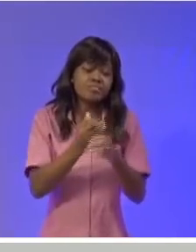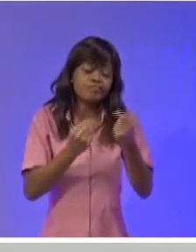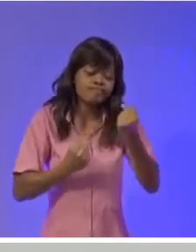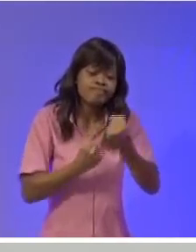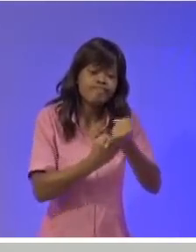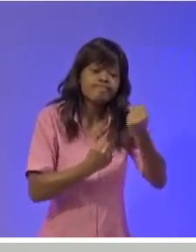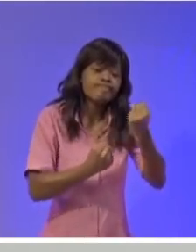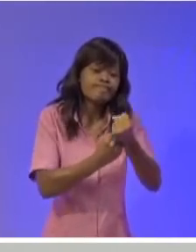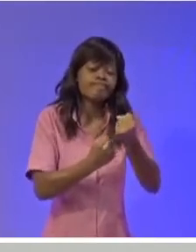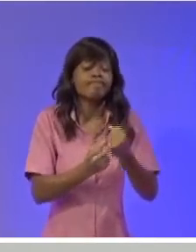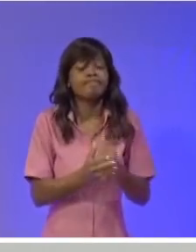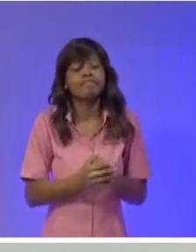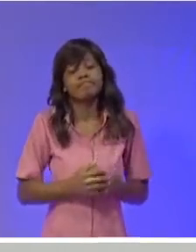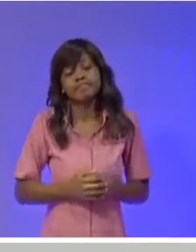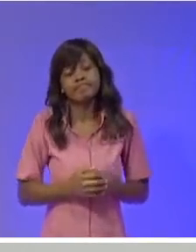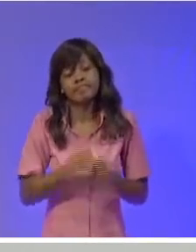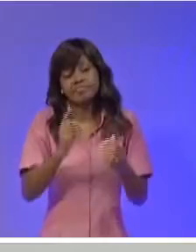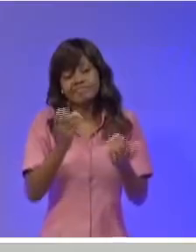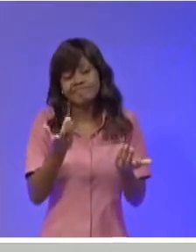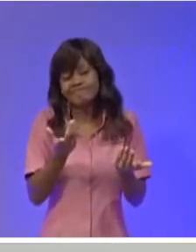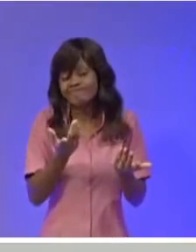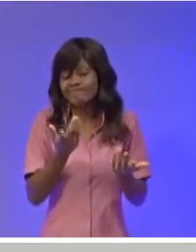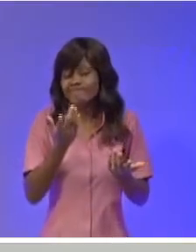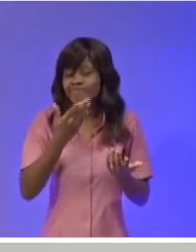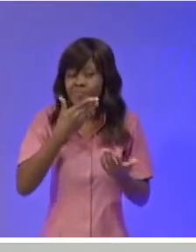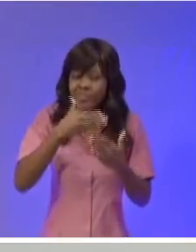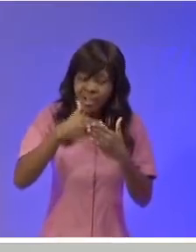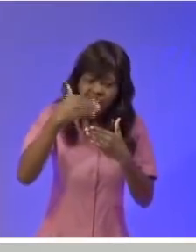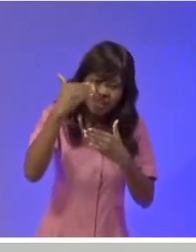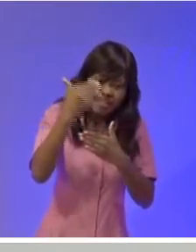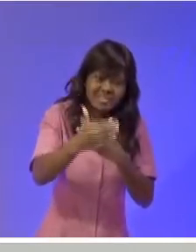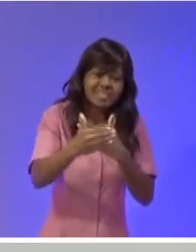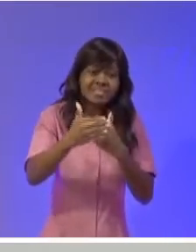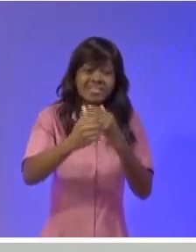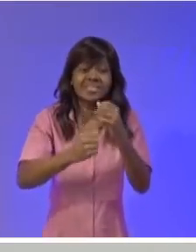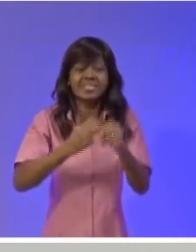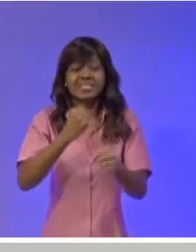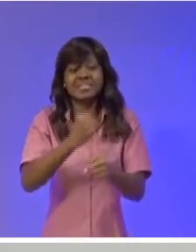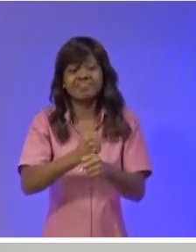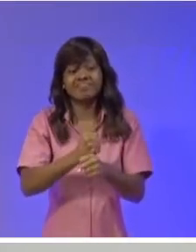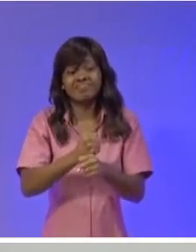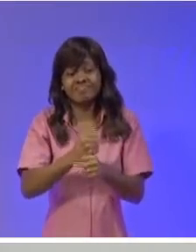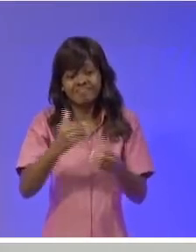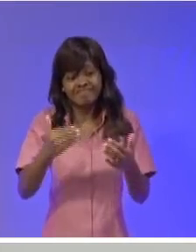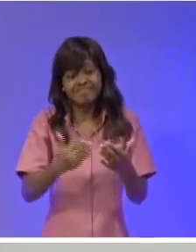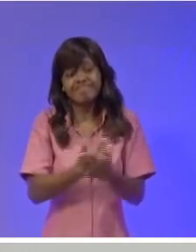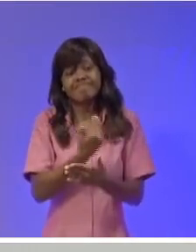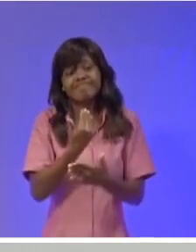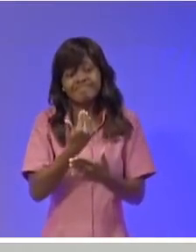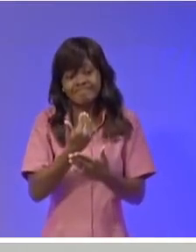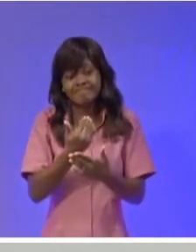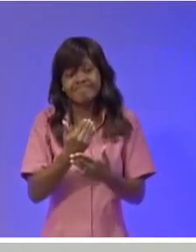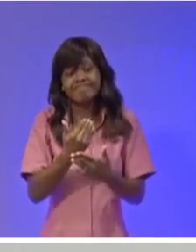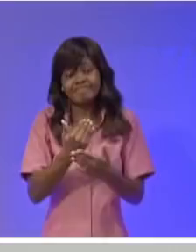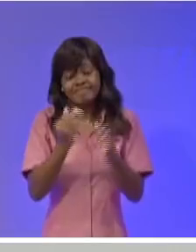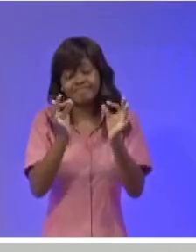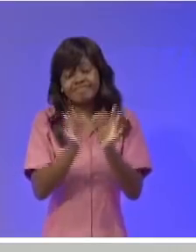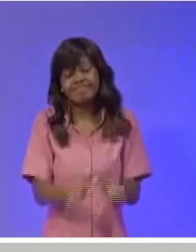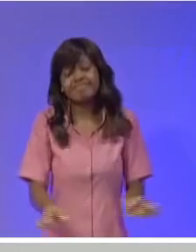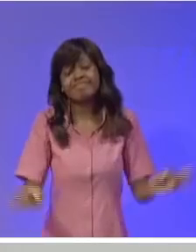into the middle of January end. We're in a very difficult phase, and I'm just urging caution. Have